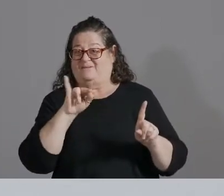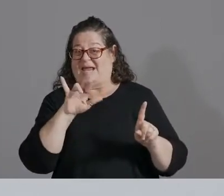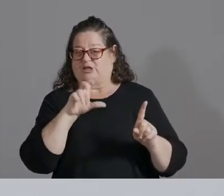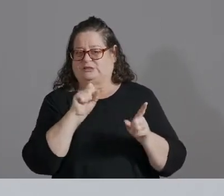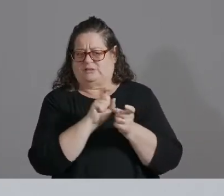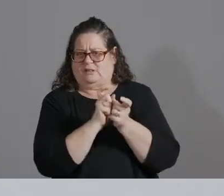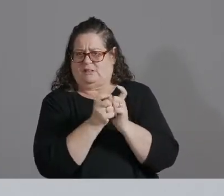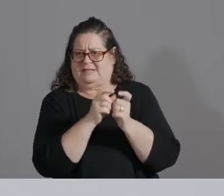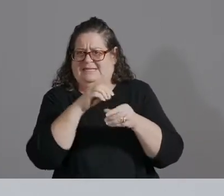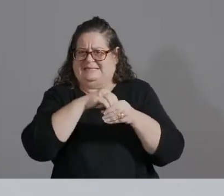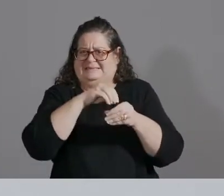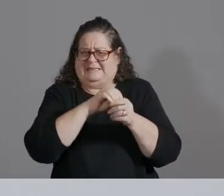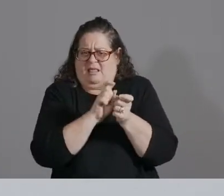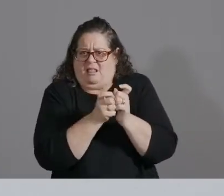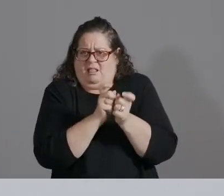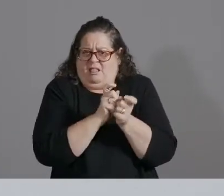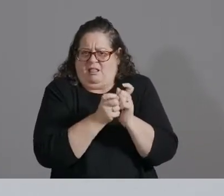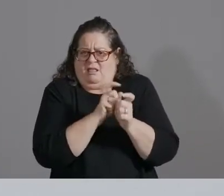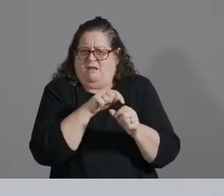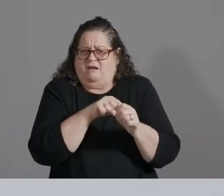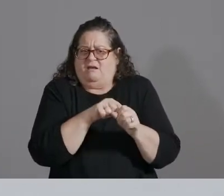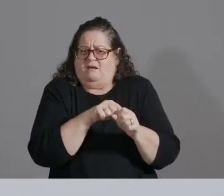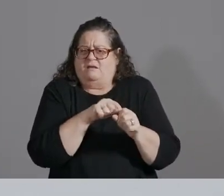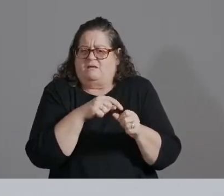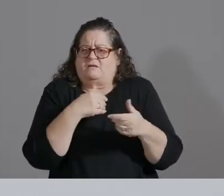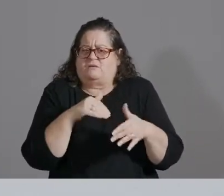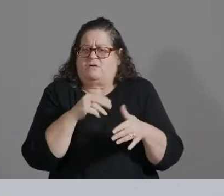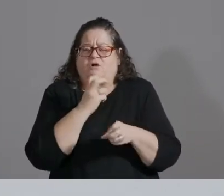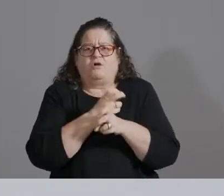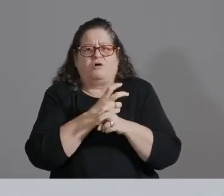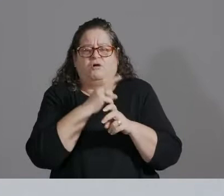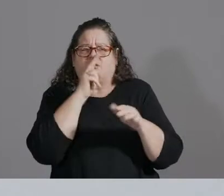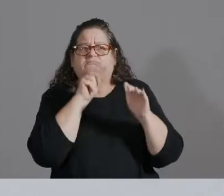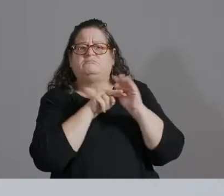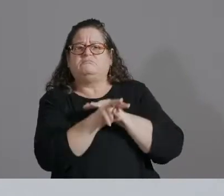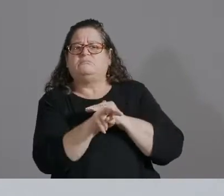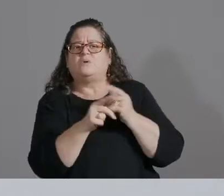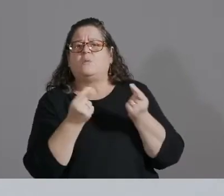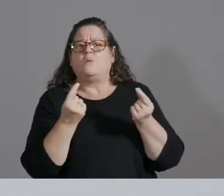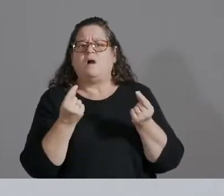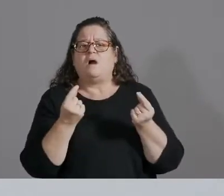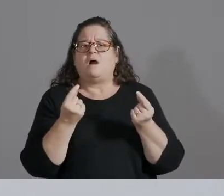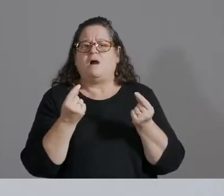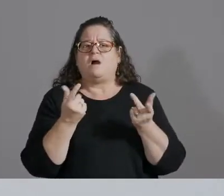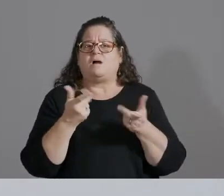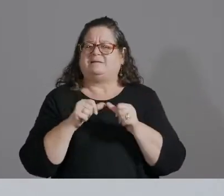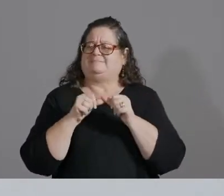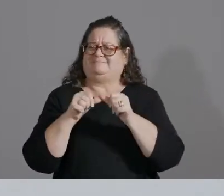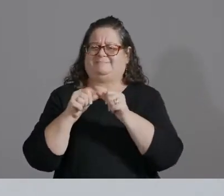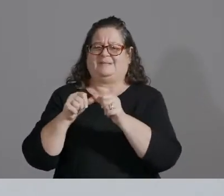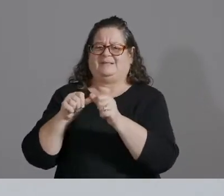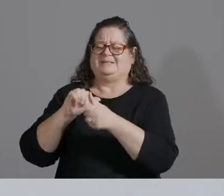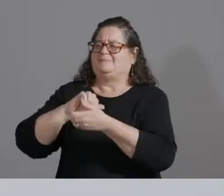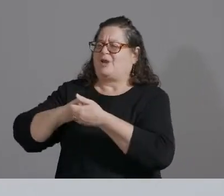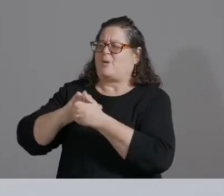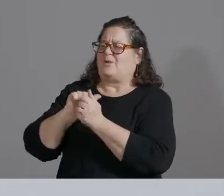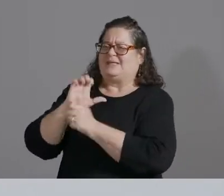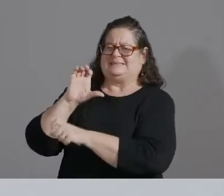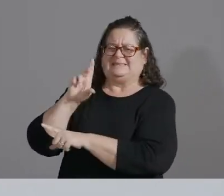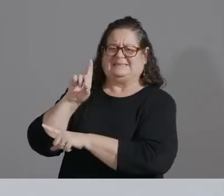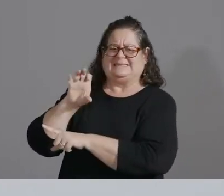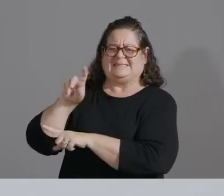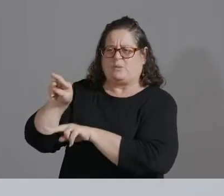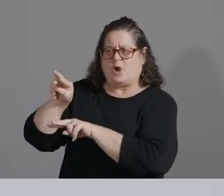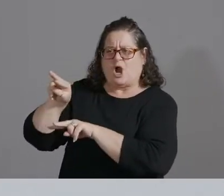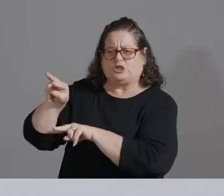continue to monitor and work with our CDC partners and our laboratory partners to monitor for the variants. And we do know that we've